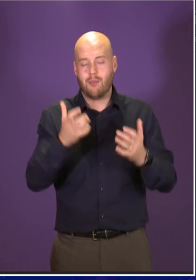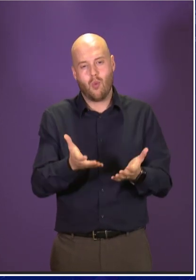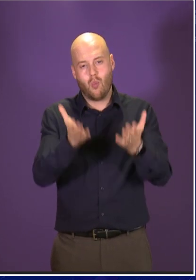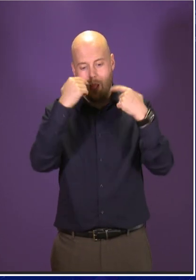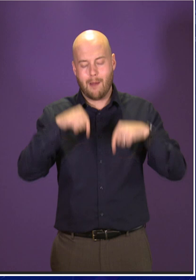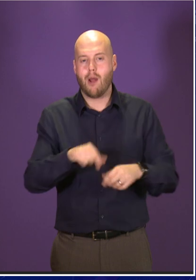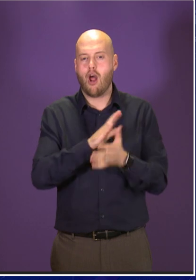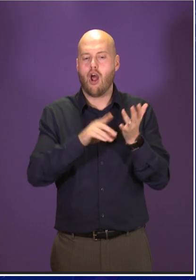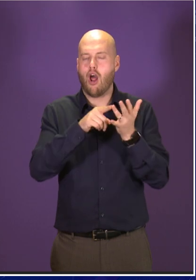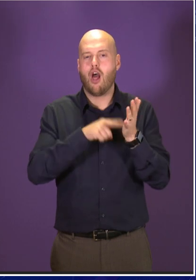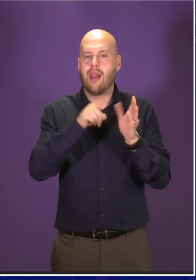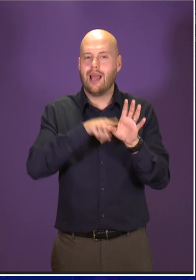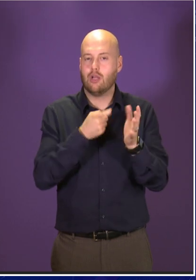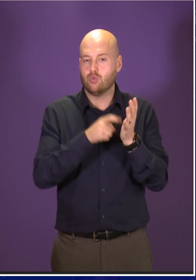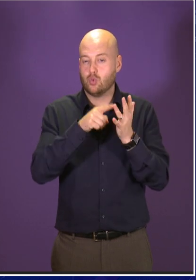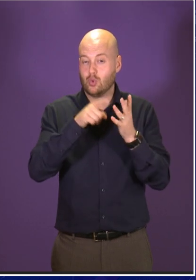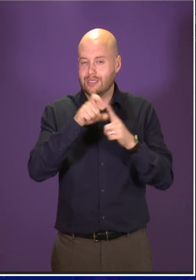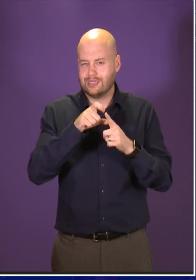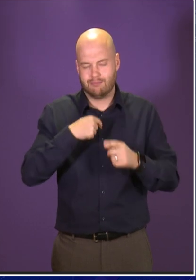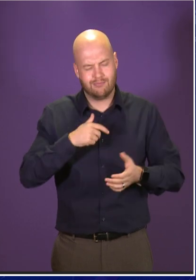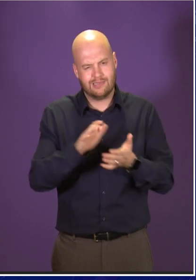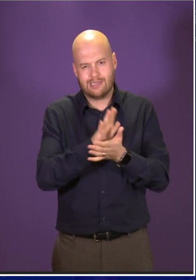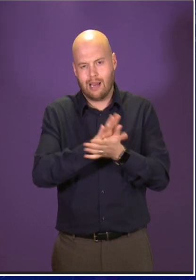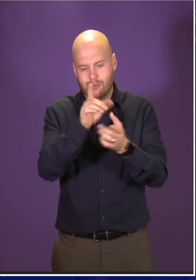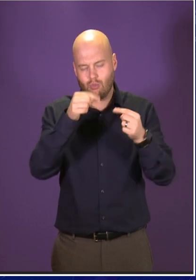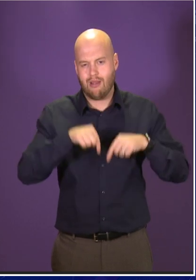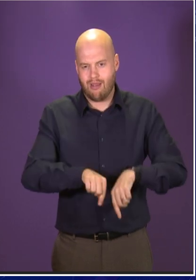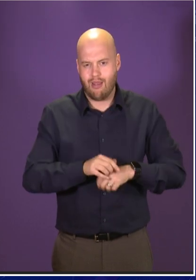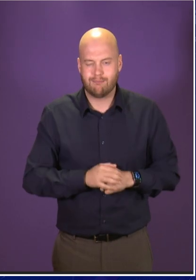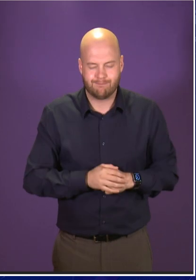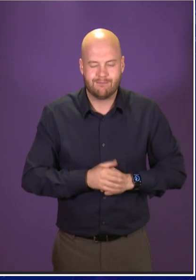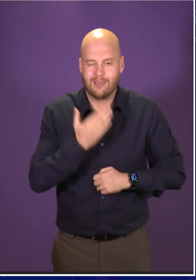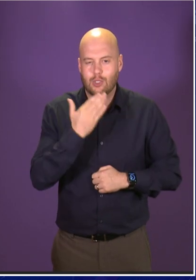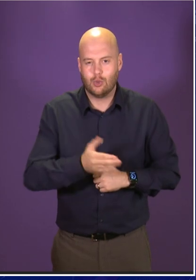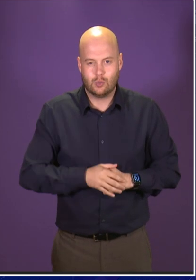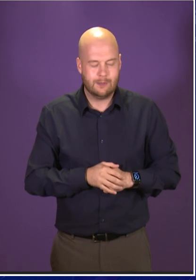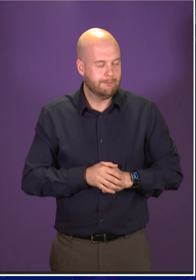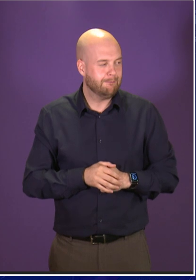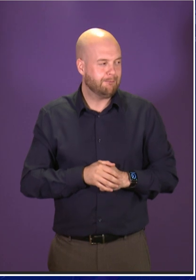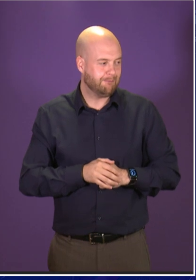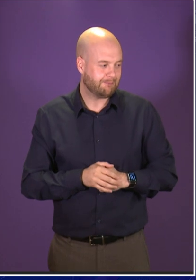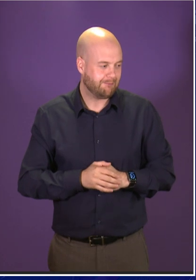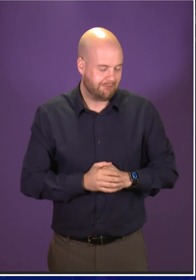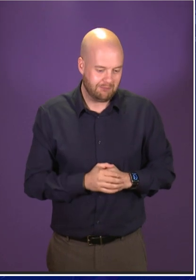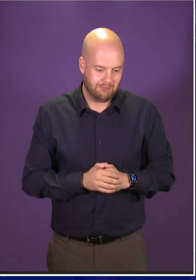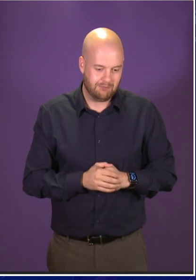to Holyrood, and I'm delighted you're here. I wish you well in your deliberations. Thank you.